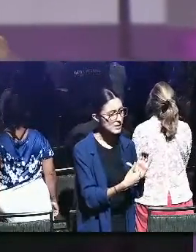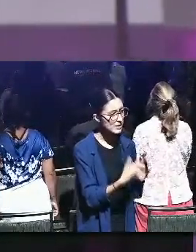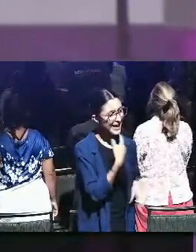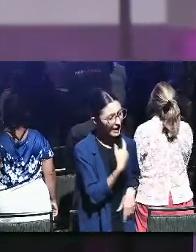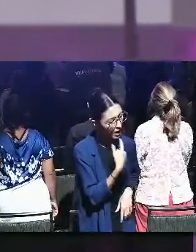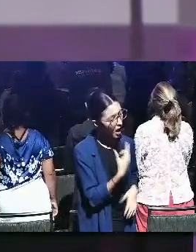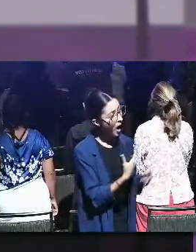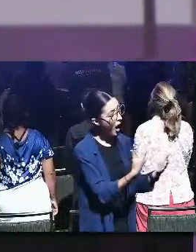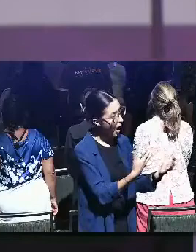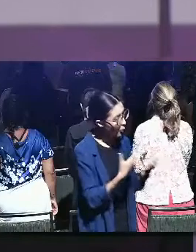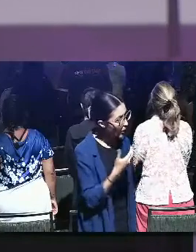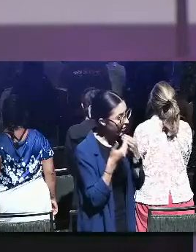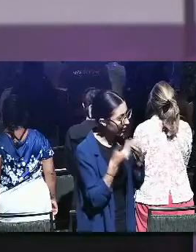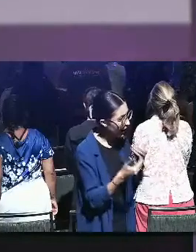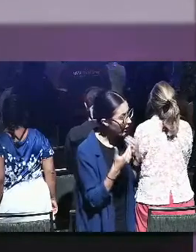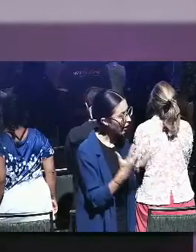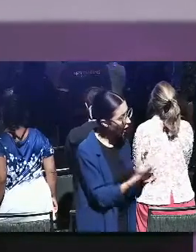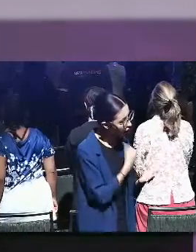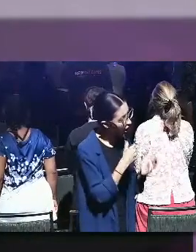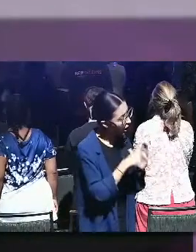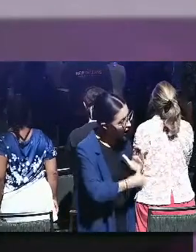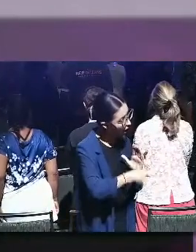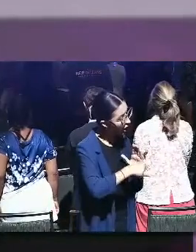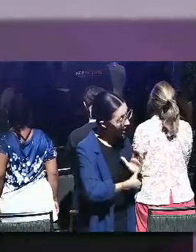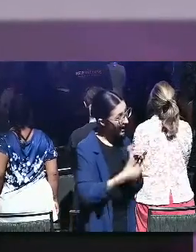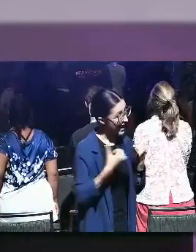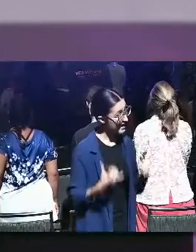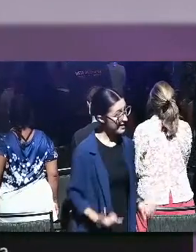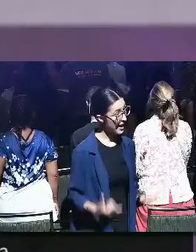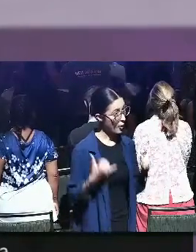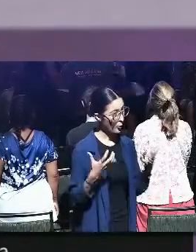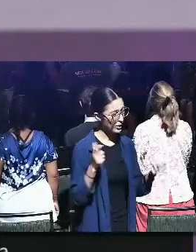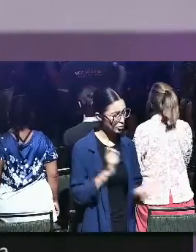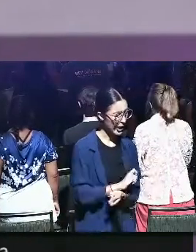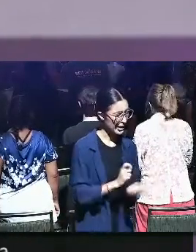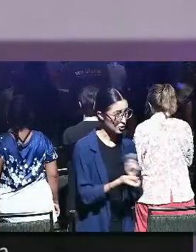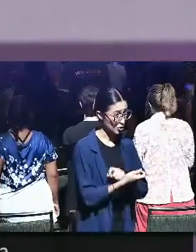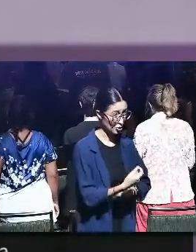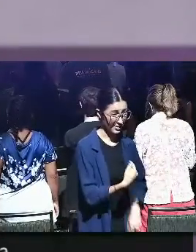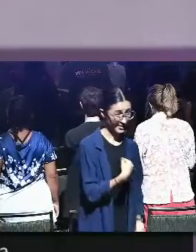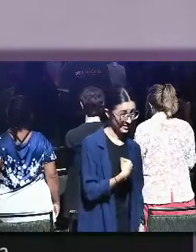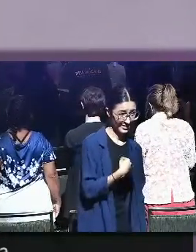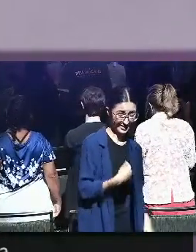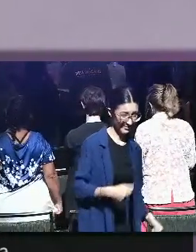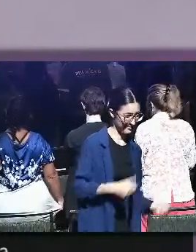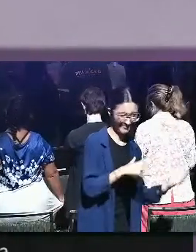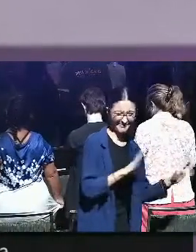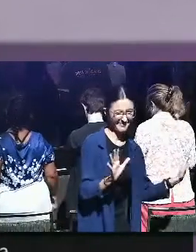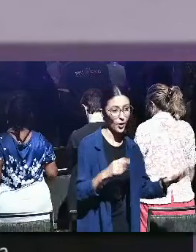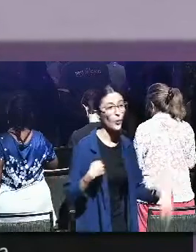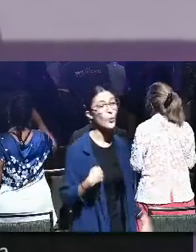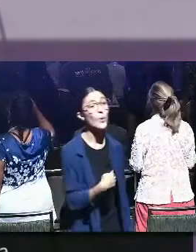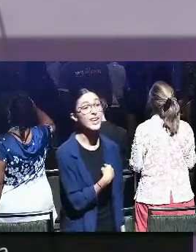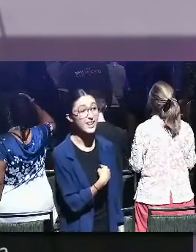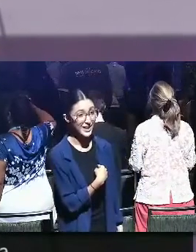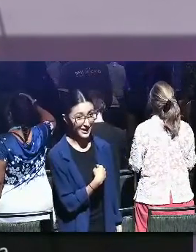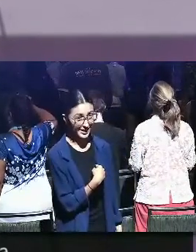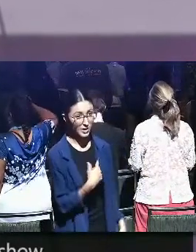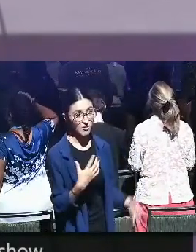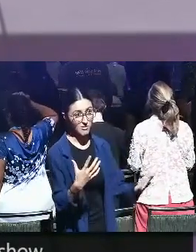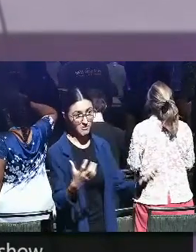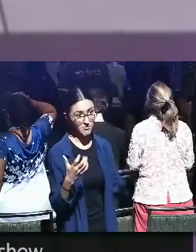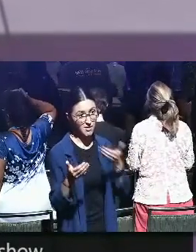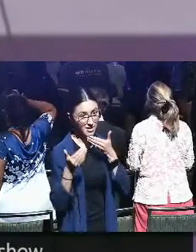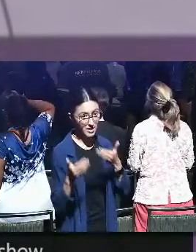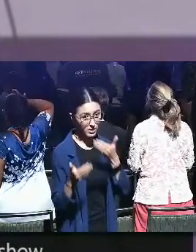I want to thank. And in just a moment, we're going to change that to we, and you're going to have an opportunity to show your gratitude. Marshall